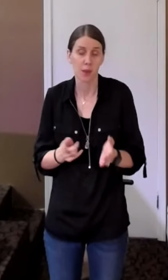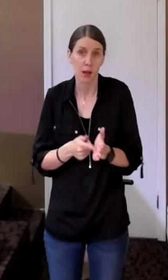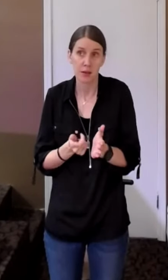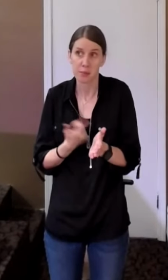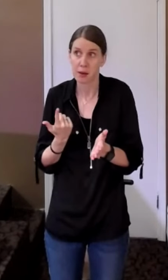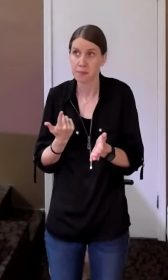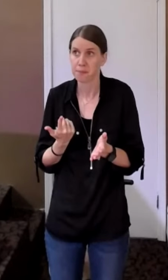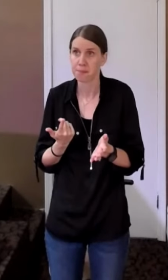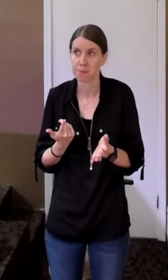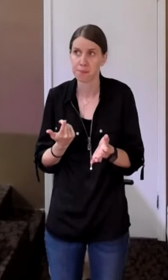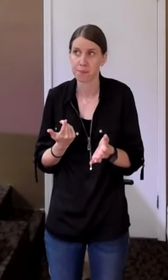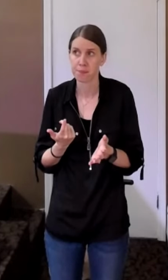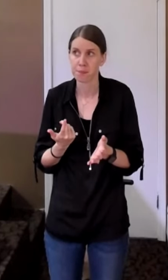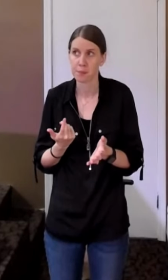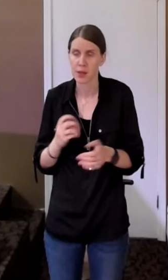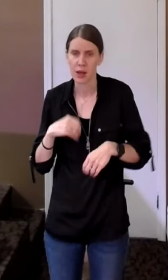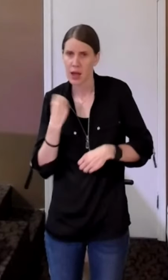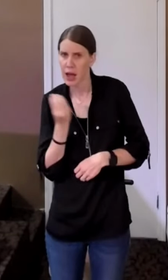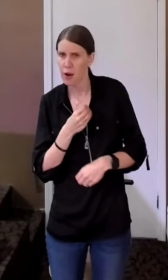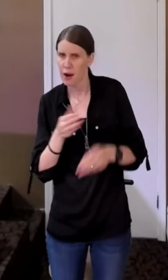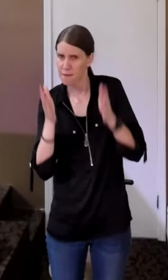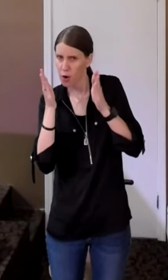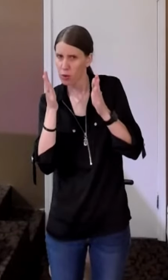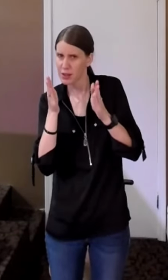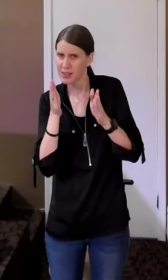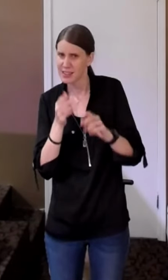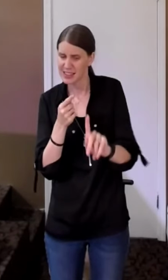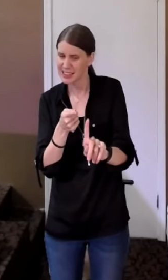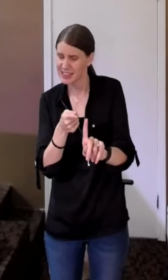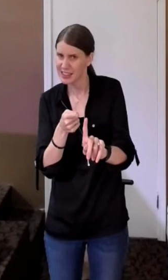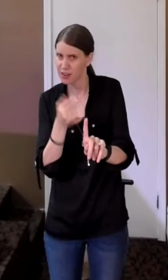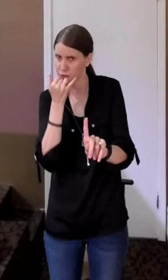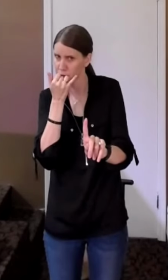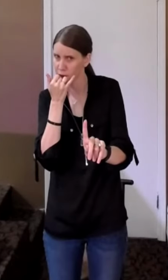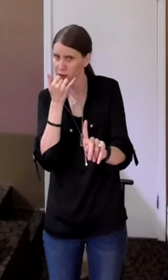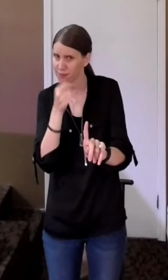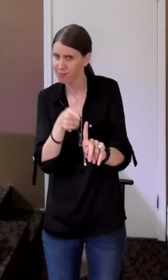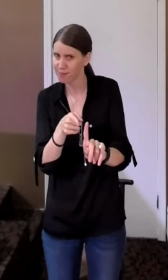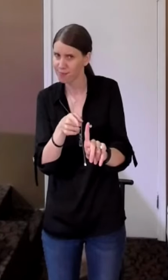Sometimes we set our aim on the wrong target.